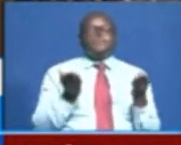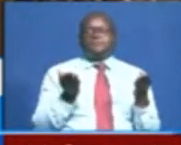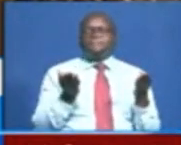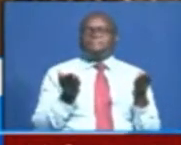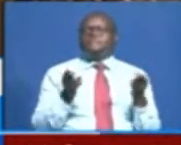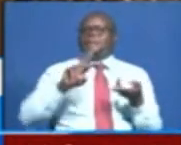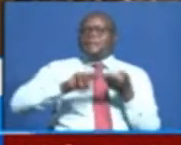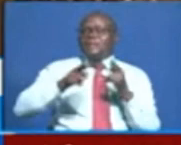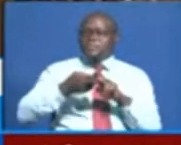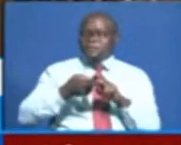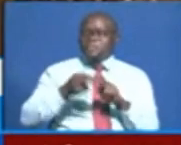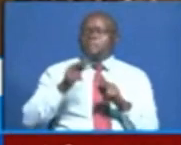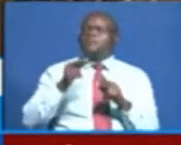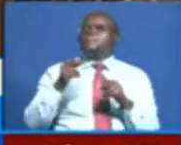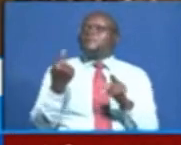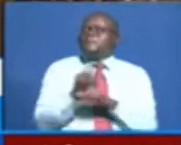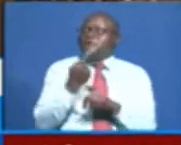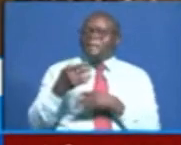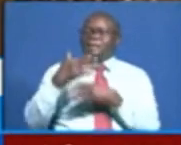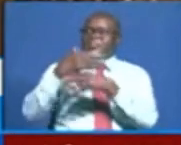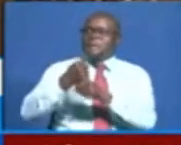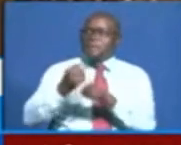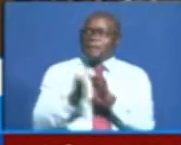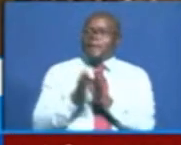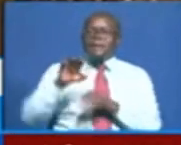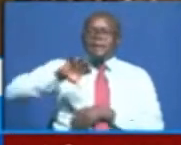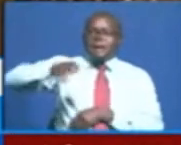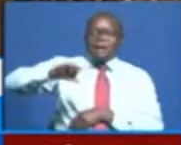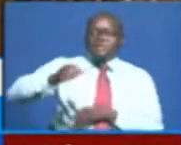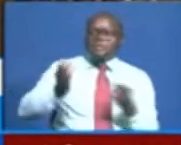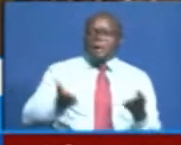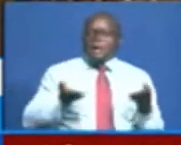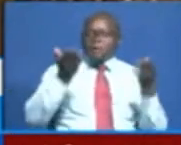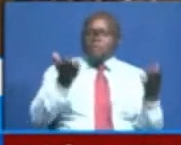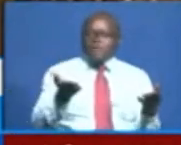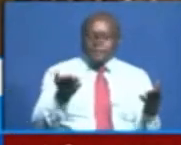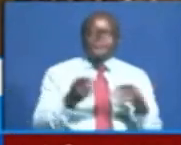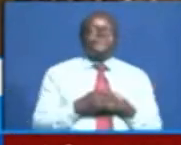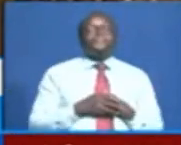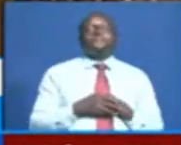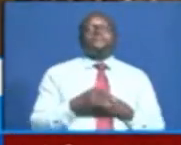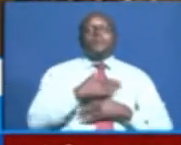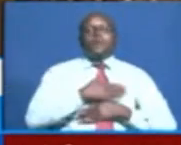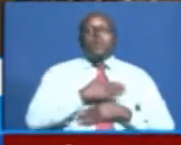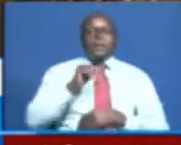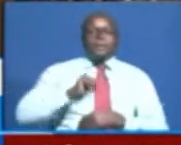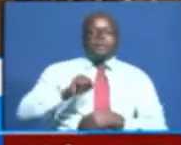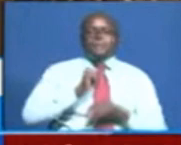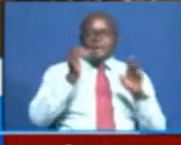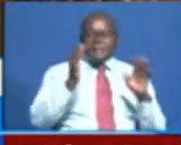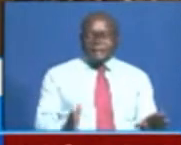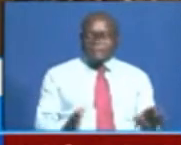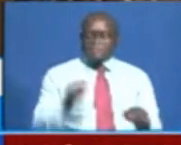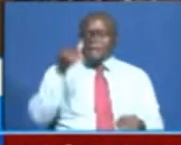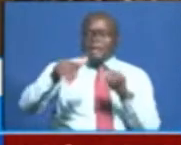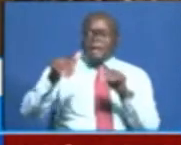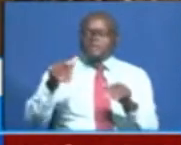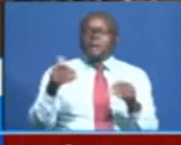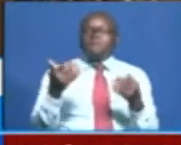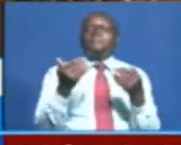relations with our various stakeholders and counties are offered. Honorable senators, elections come and go.